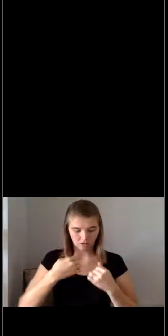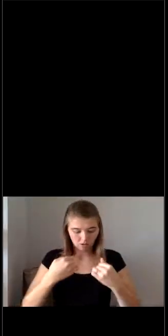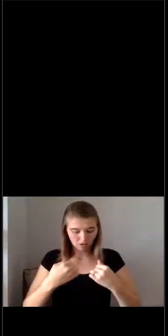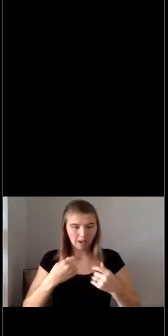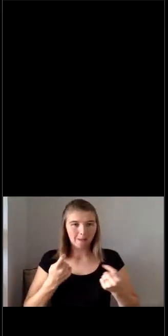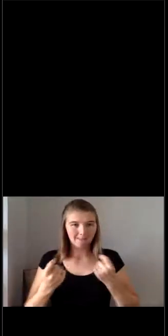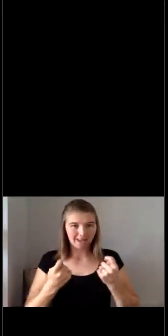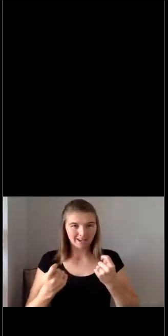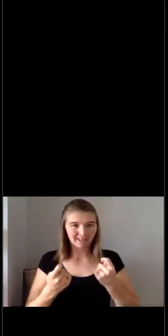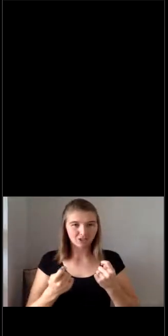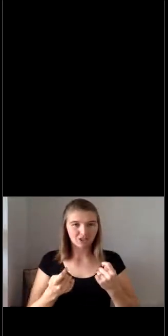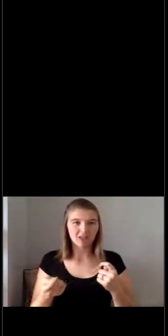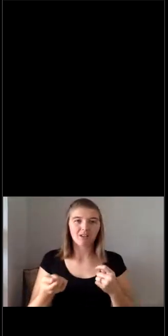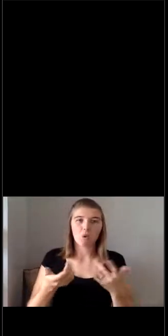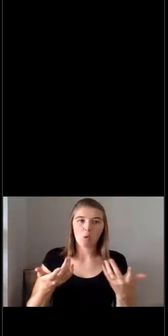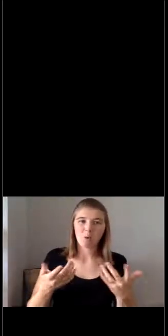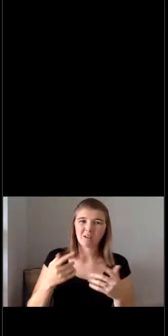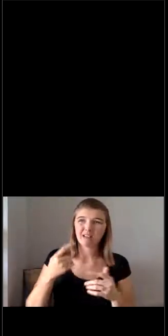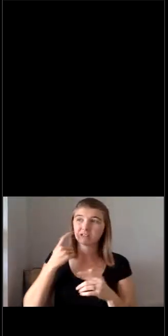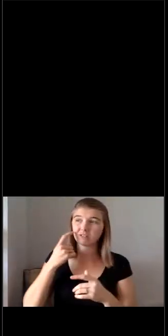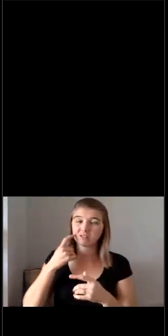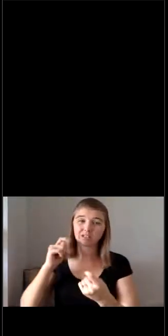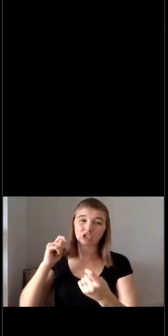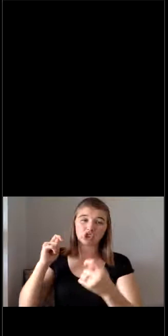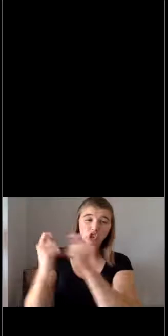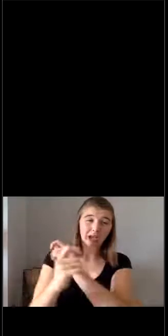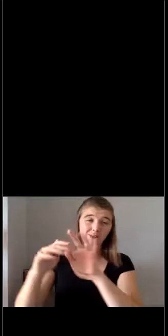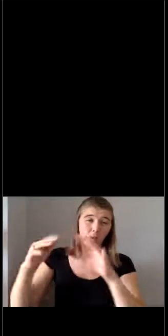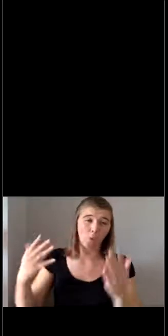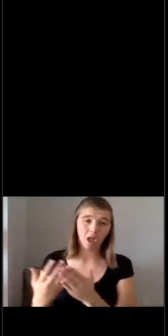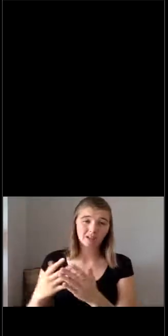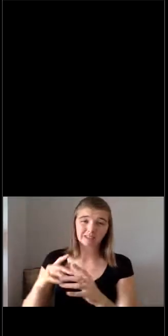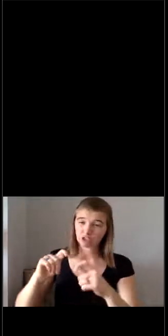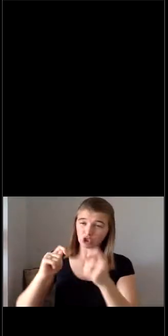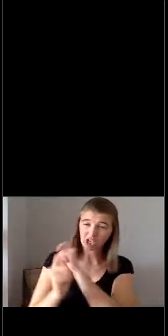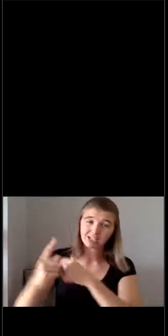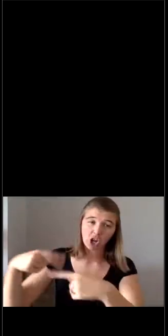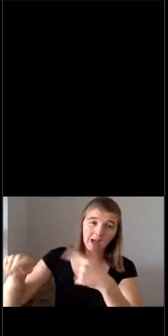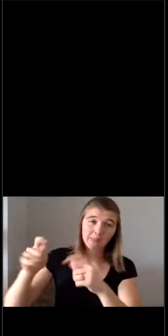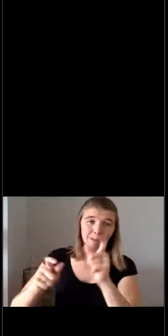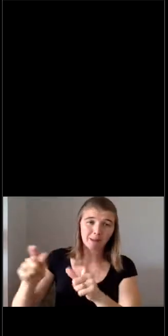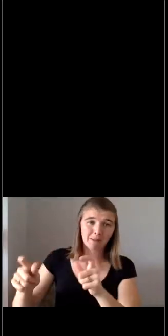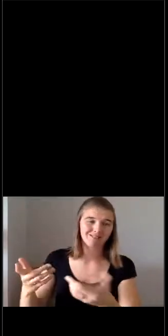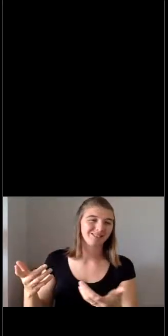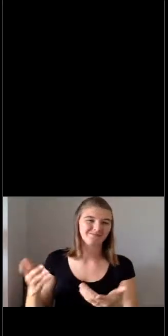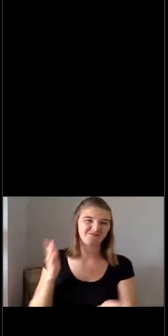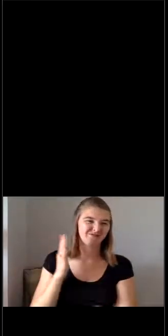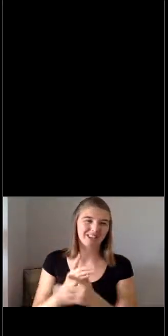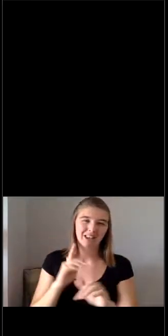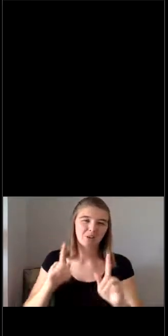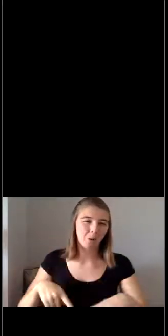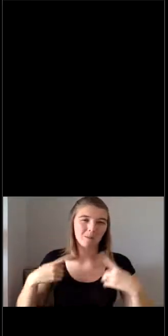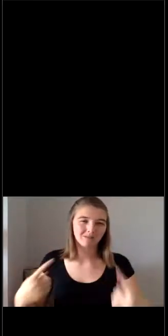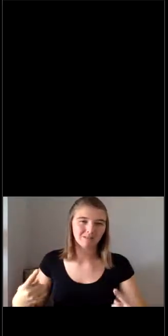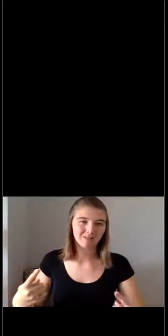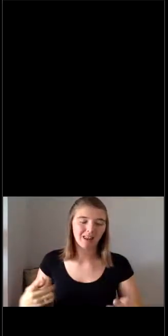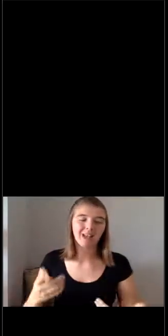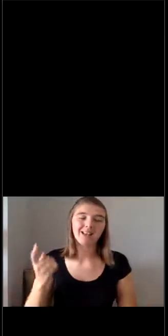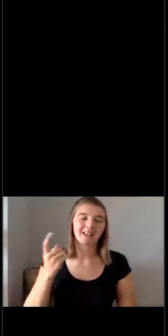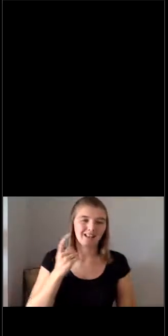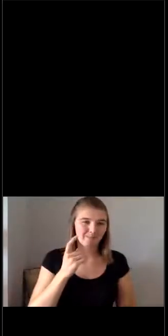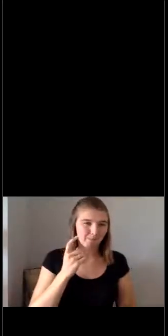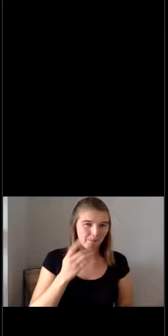what society does, what our employer does, what our colleagues do. You know, managing those things, I don't think is possible, but it's much easier to manage what's going